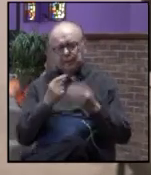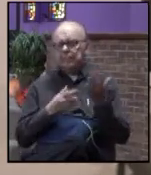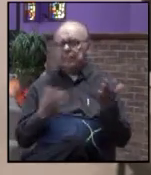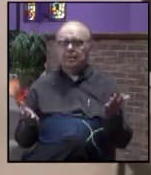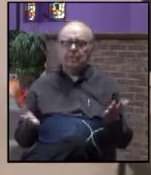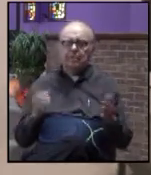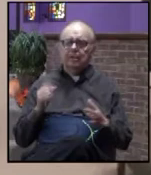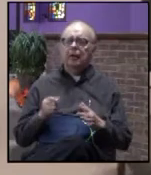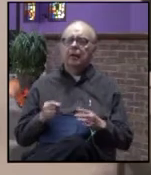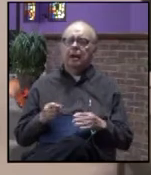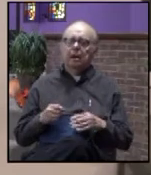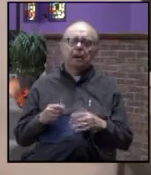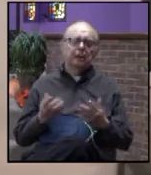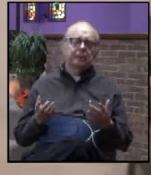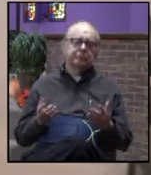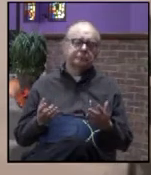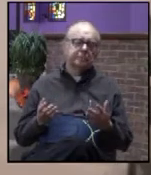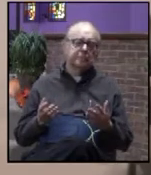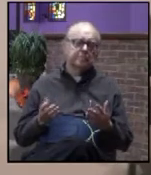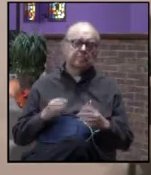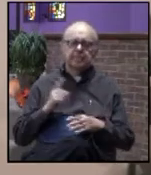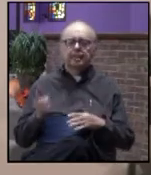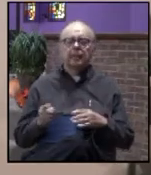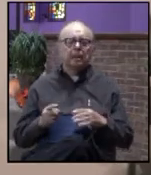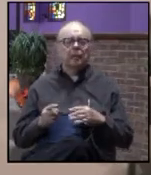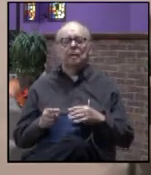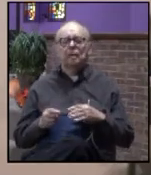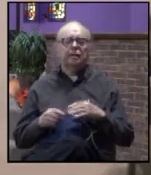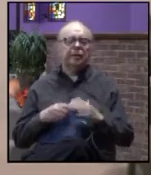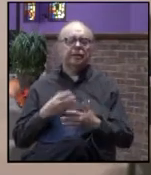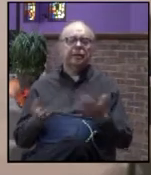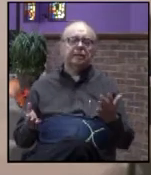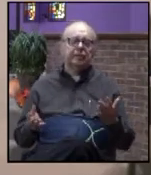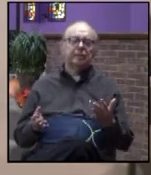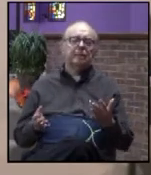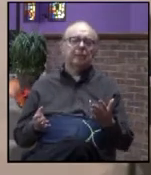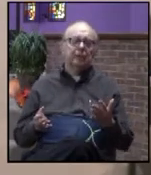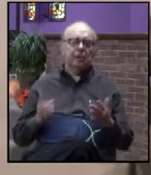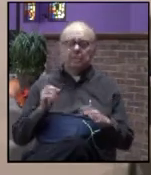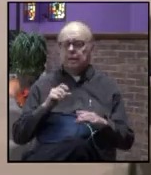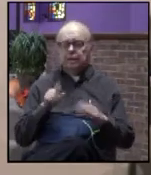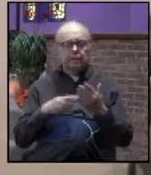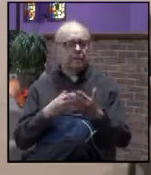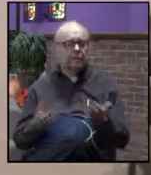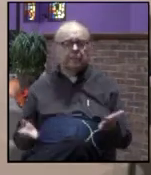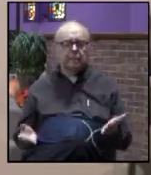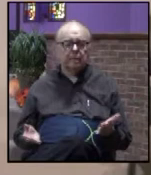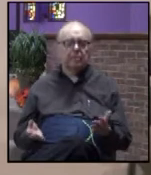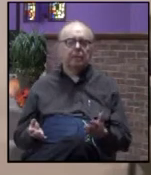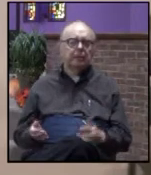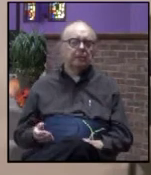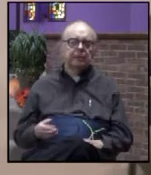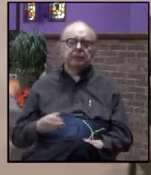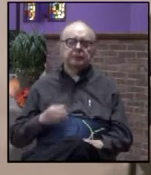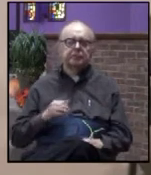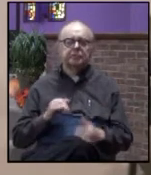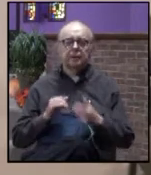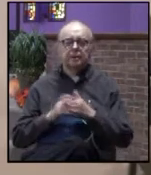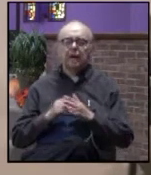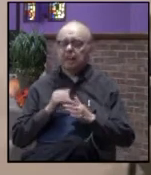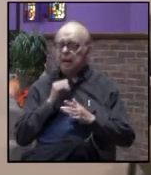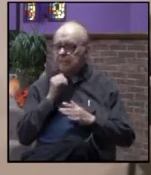need that, and so I can't do this and can't do that. And there's all these restrictions they're going to tell you, you got to do this, you got to do that. That's not